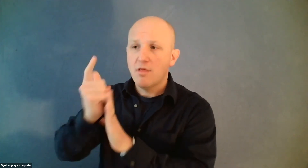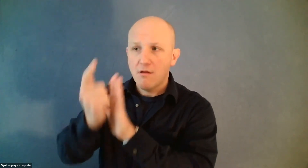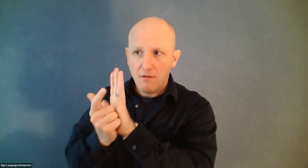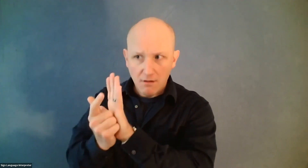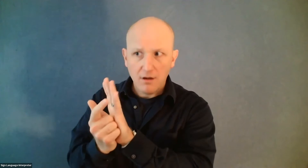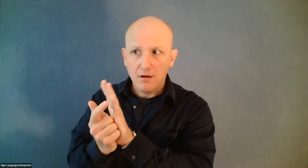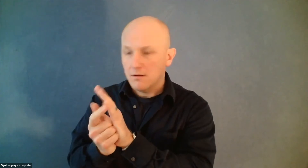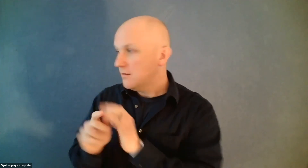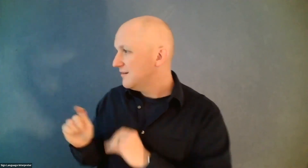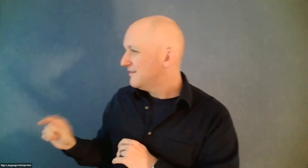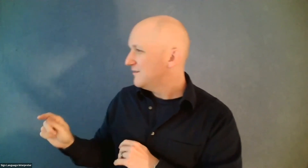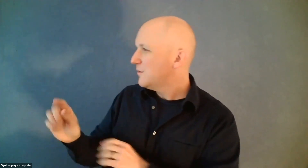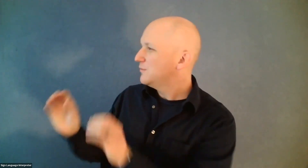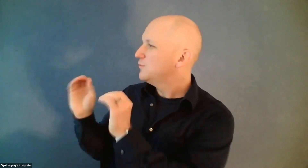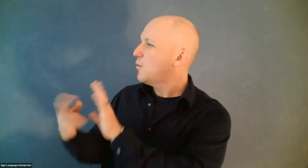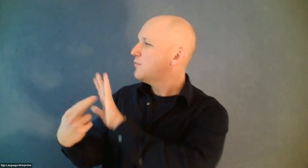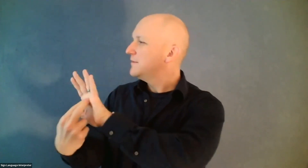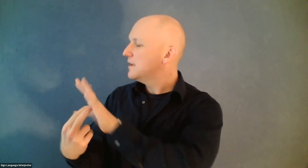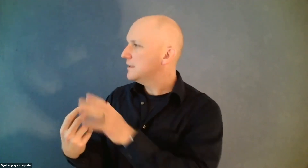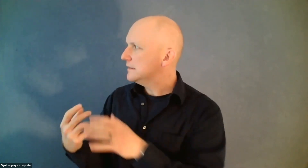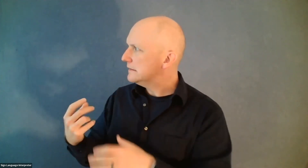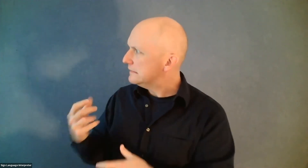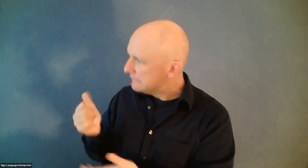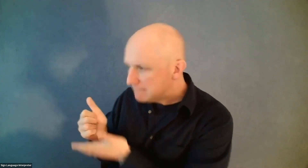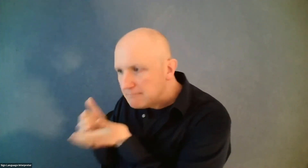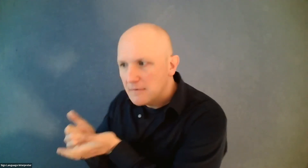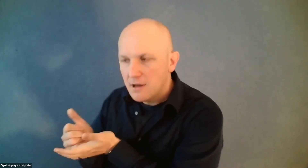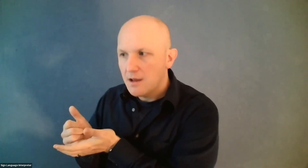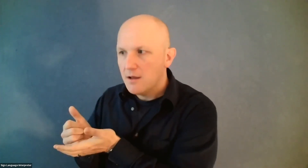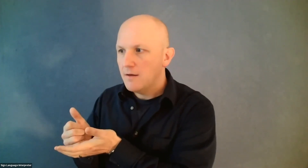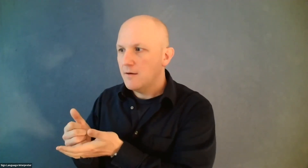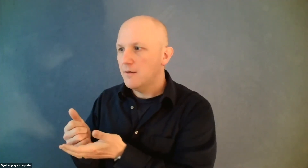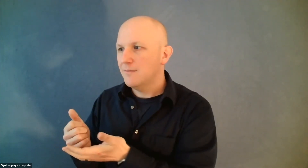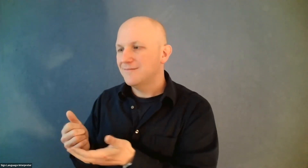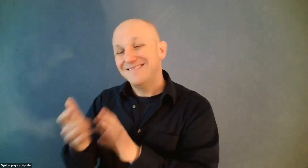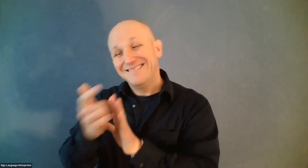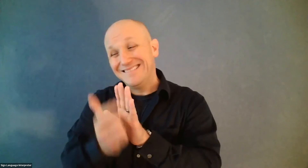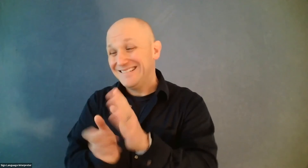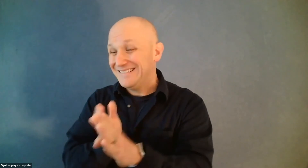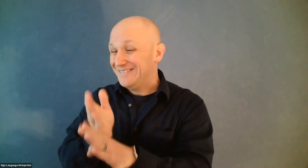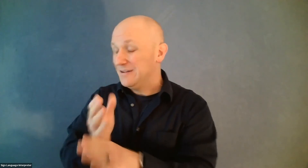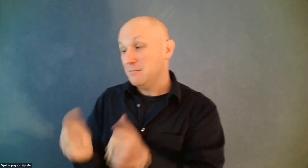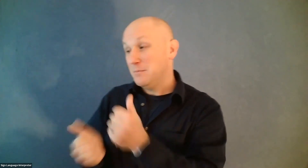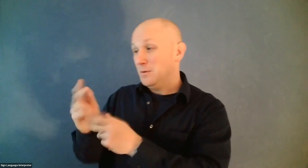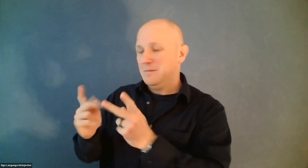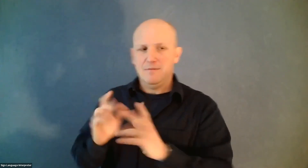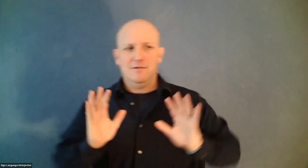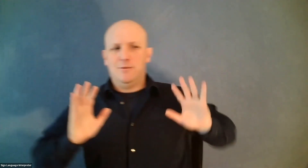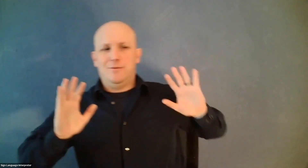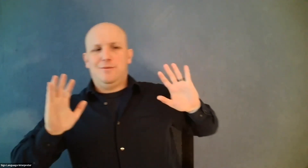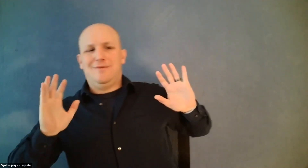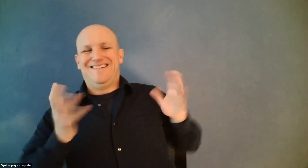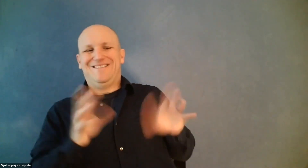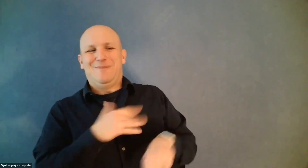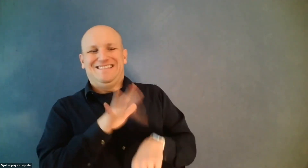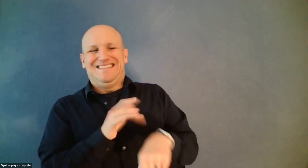it, because let's all face it, the legal field to the lay people it's an intimidating thing. And you don't want to feel like you're